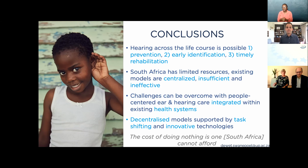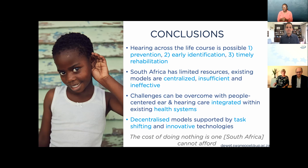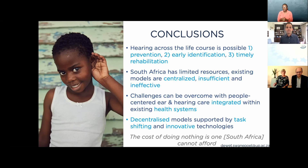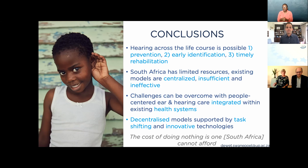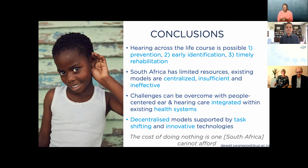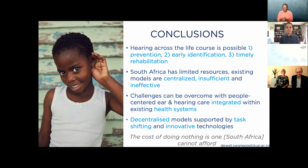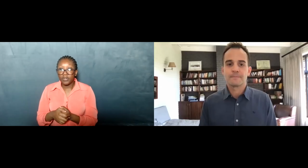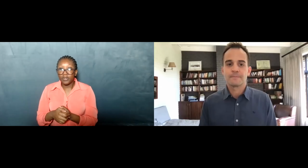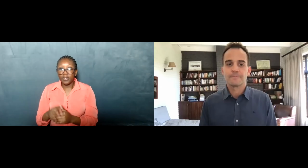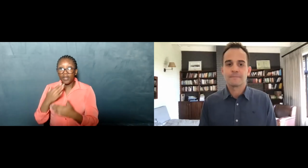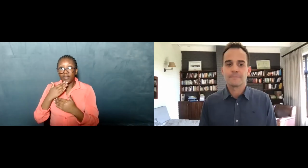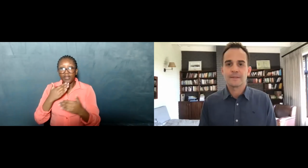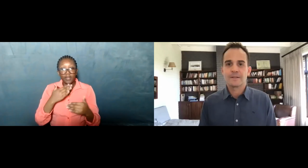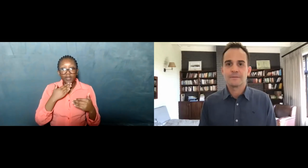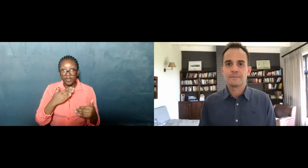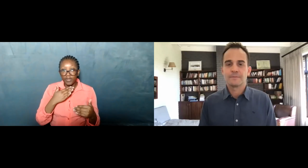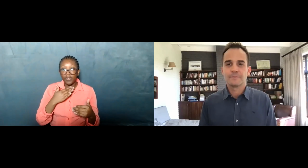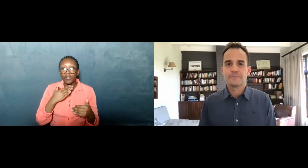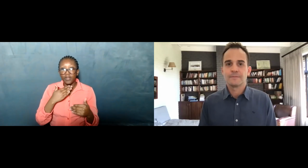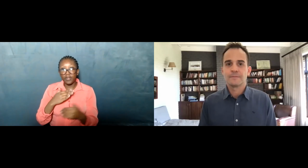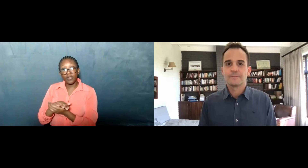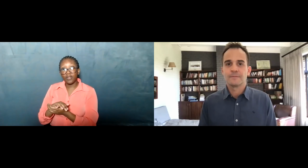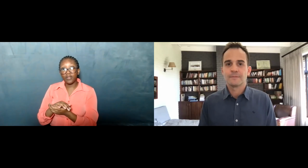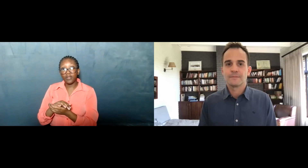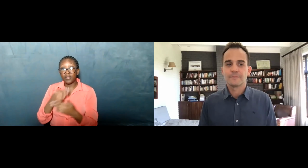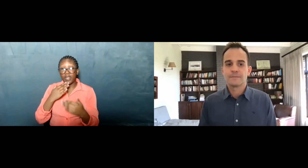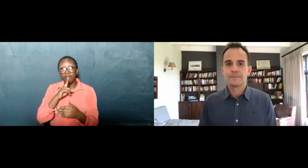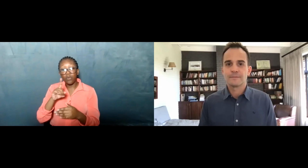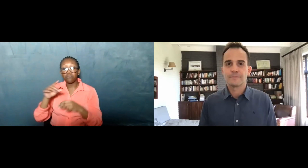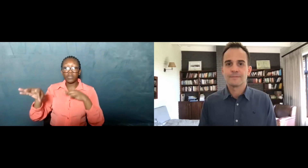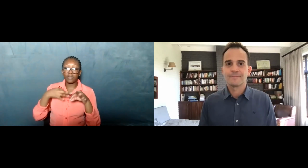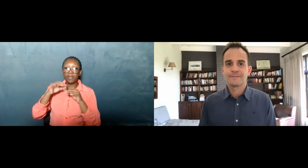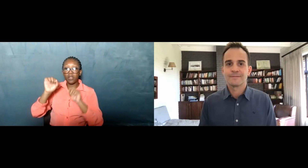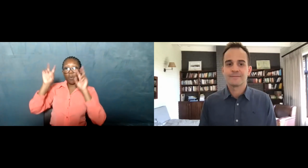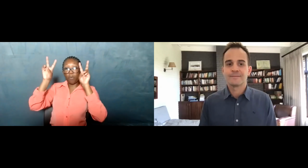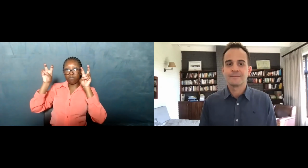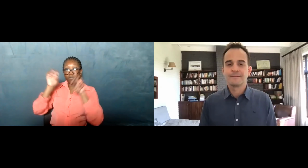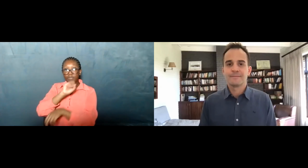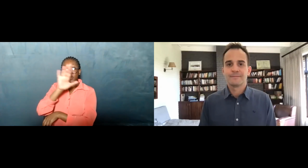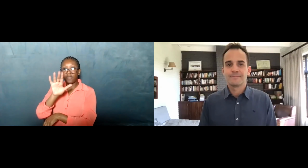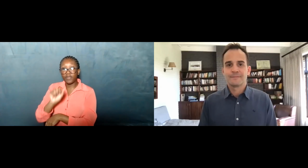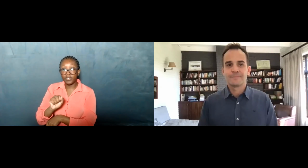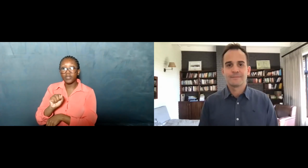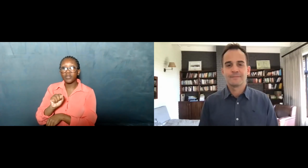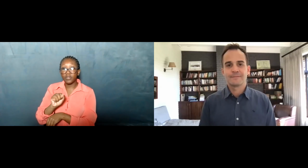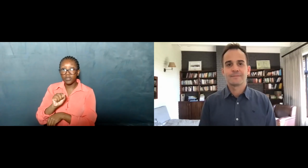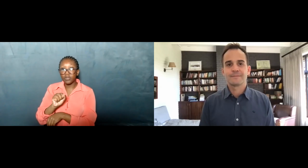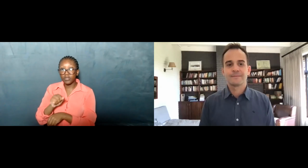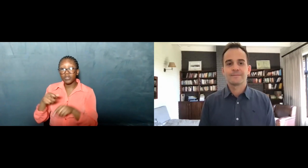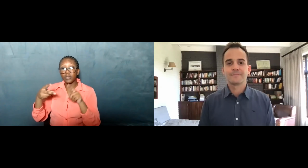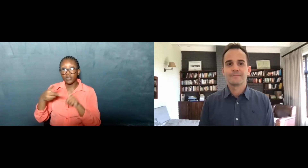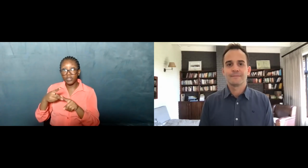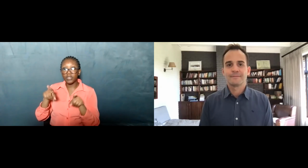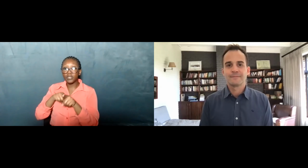Thanks, David, and thank you too for highlighting the South African context, the needs, as well as the multiple burden of